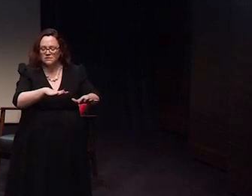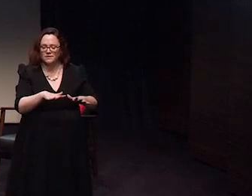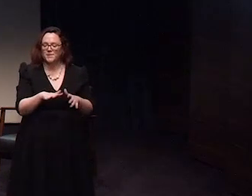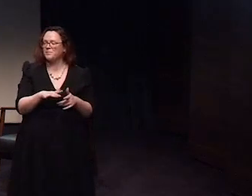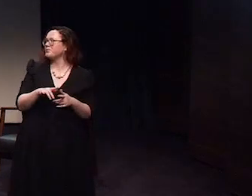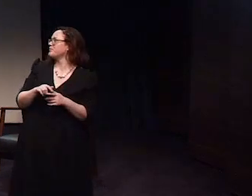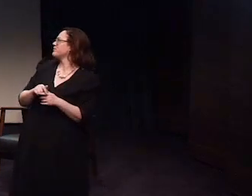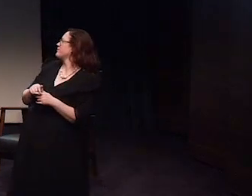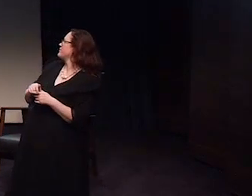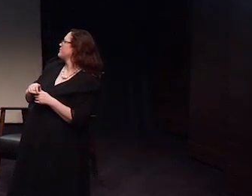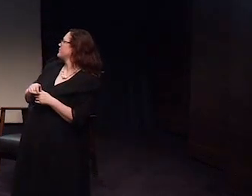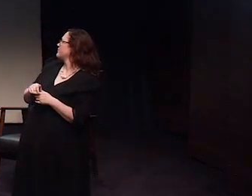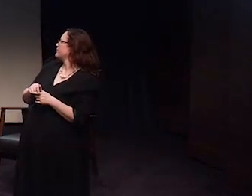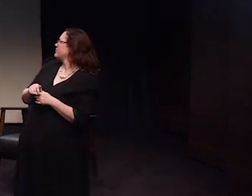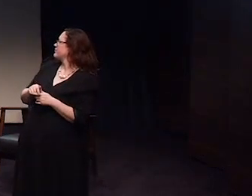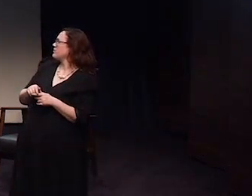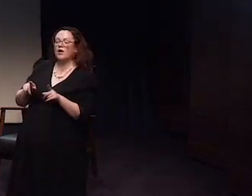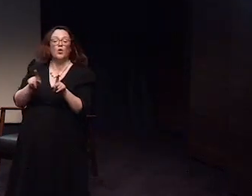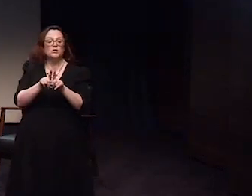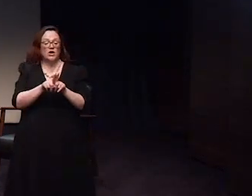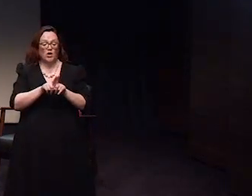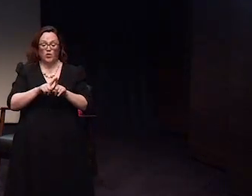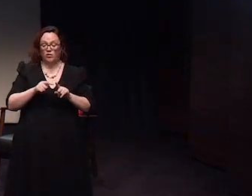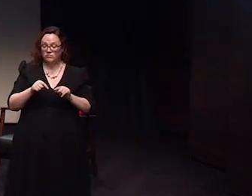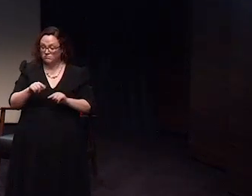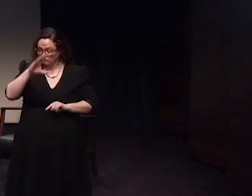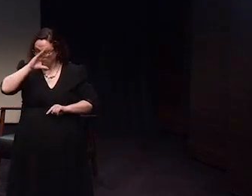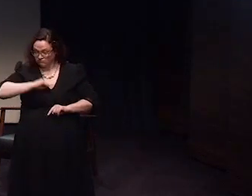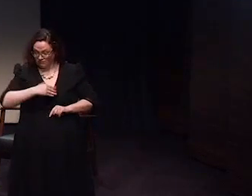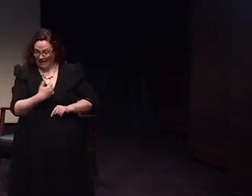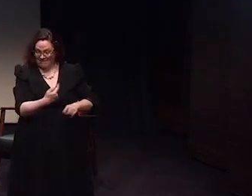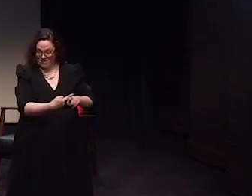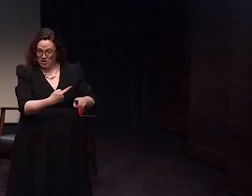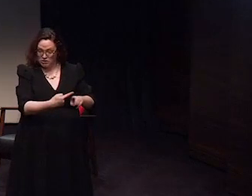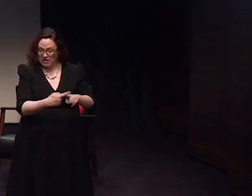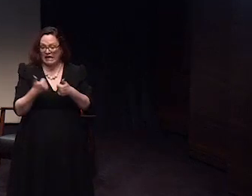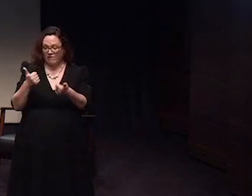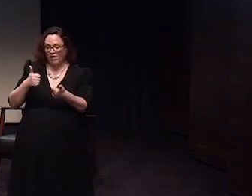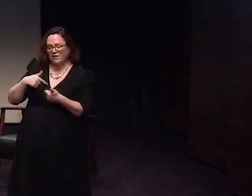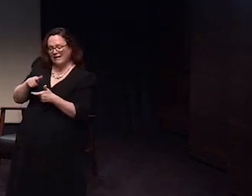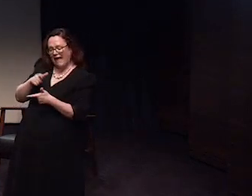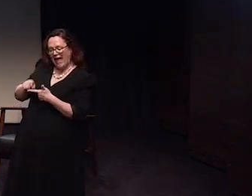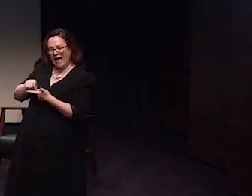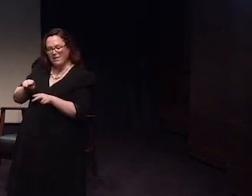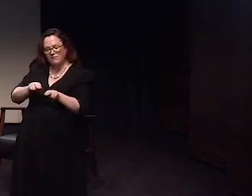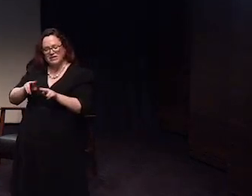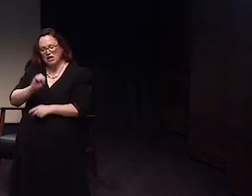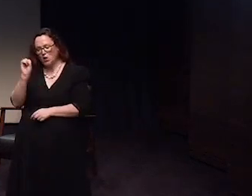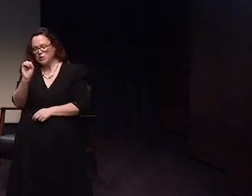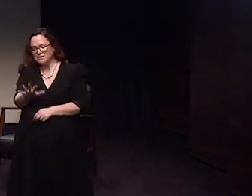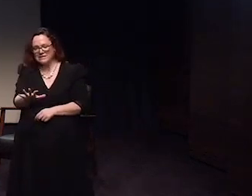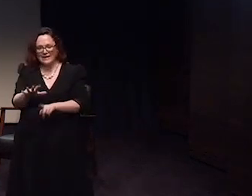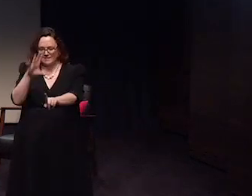apps transmitting demonstration video of emergency procedures. So these